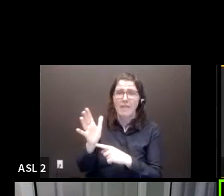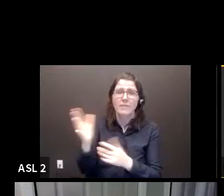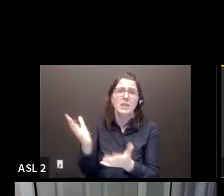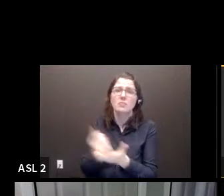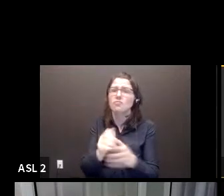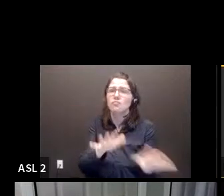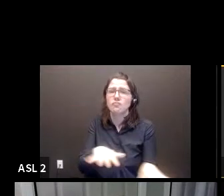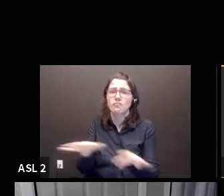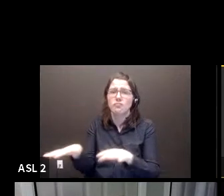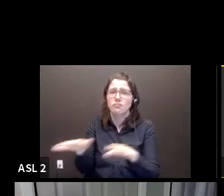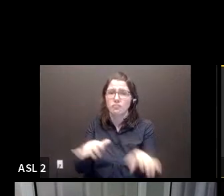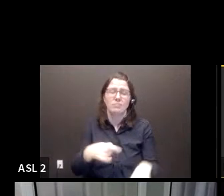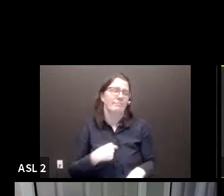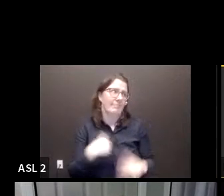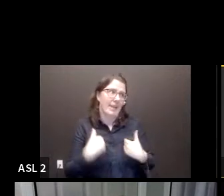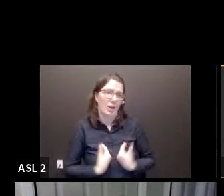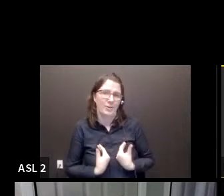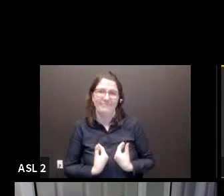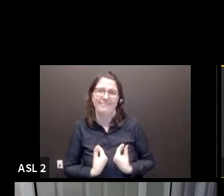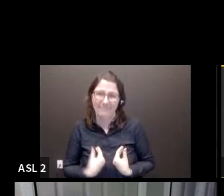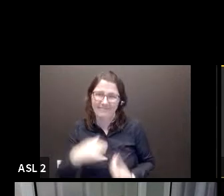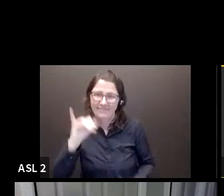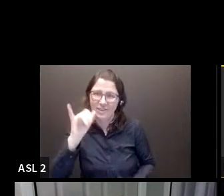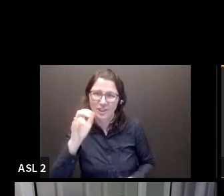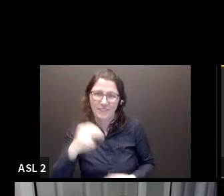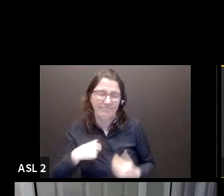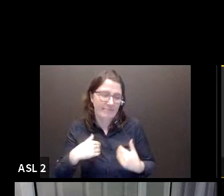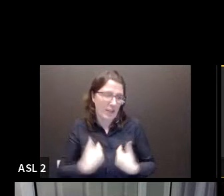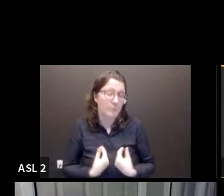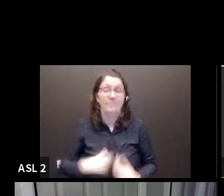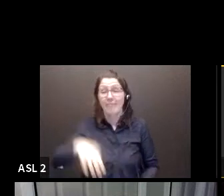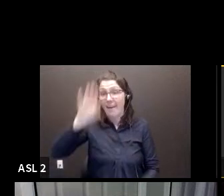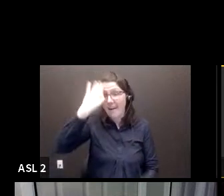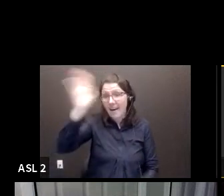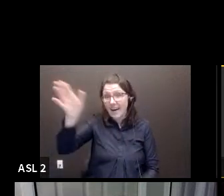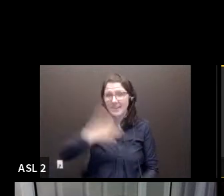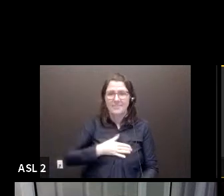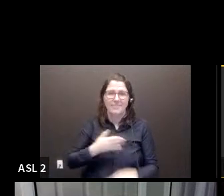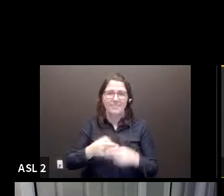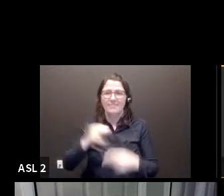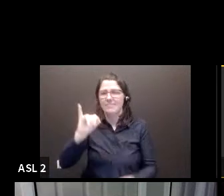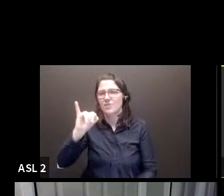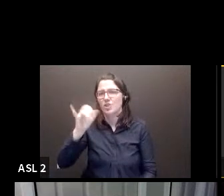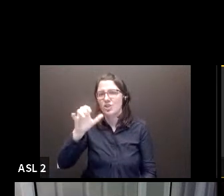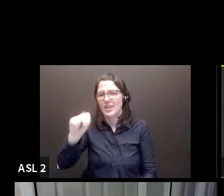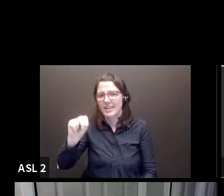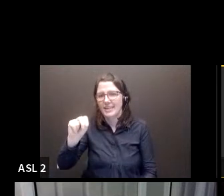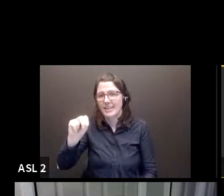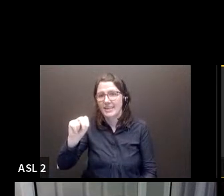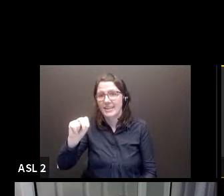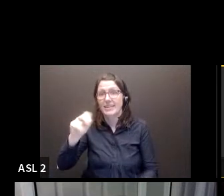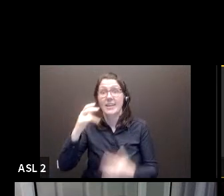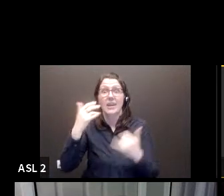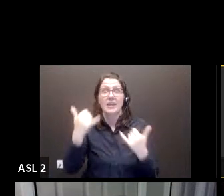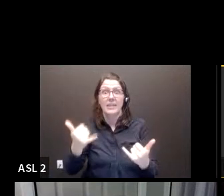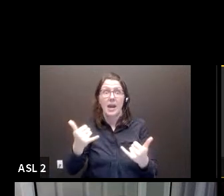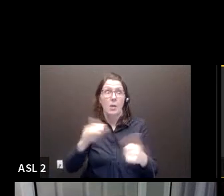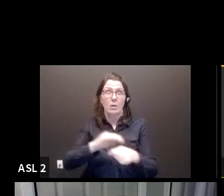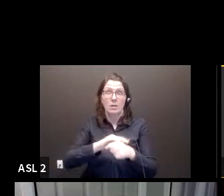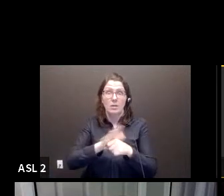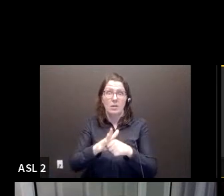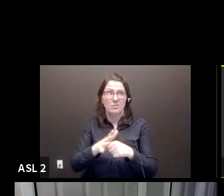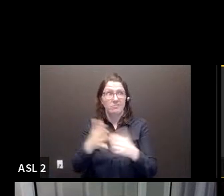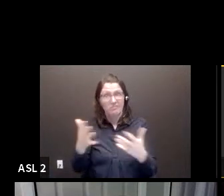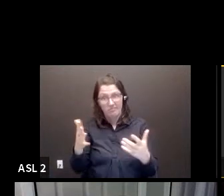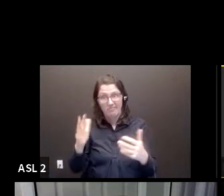i'm tired but um so hi my name is jen um so we're approaching our third year into this pandemic um